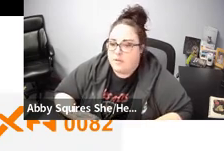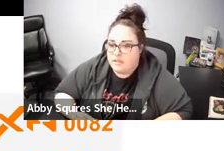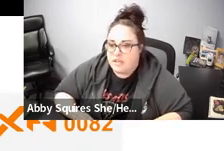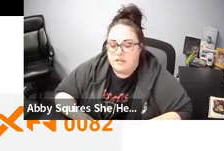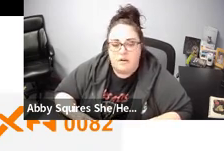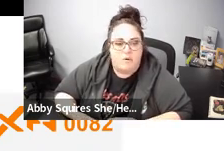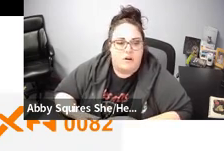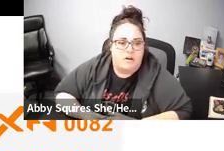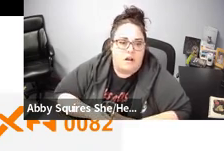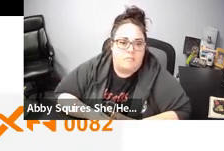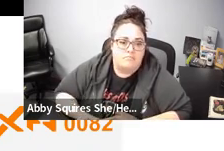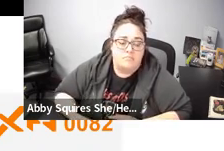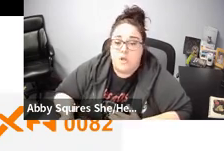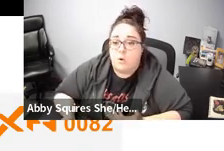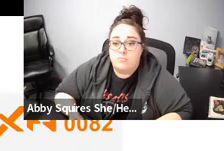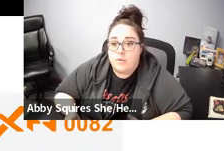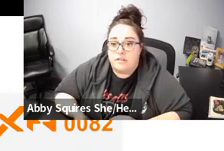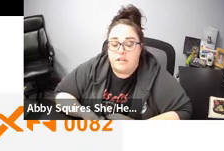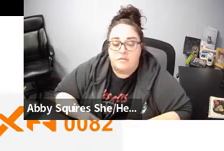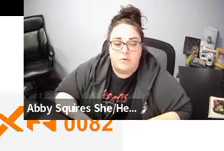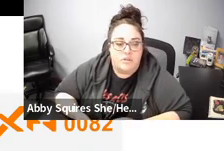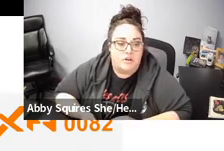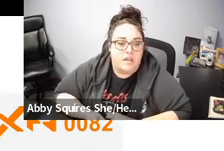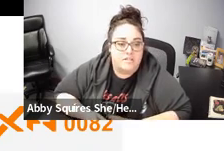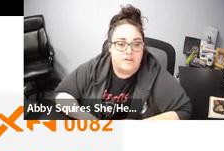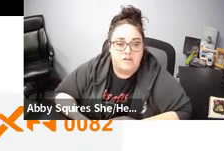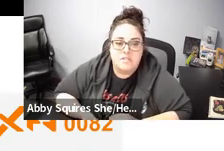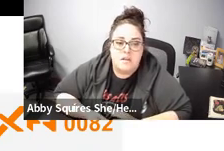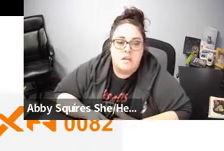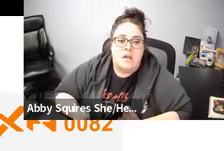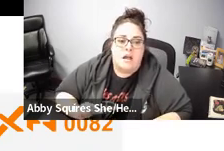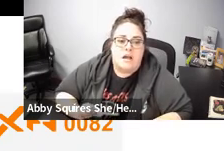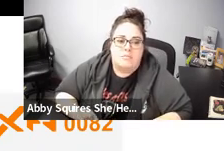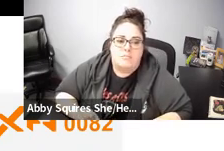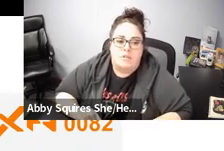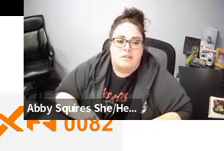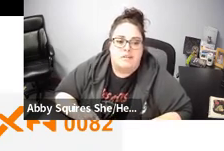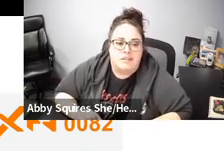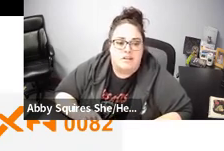limited mobility or no mobility with your hands or arms,